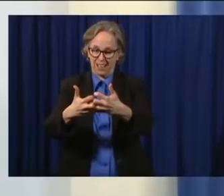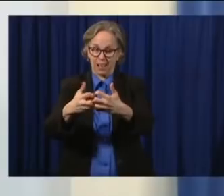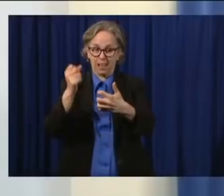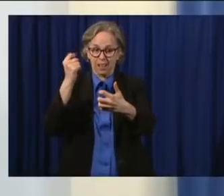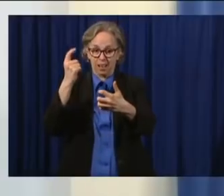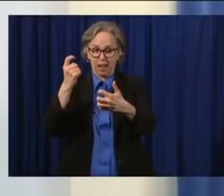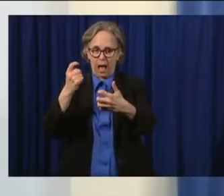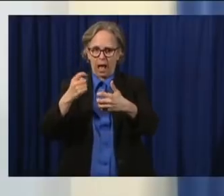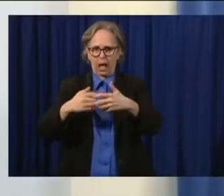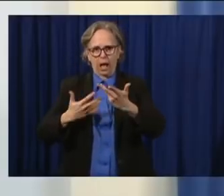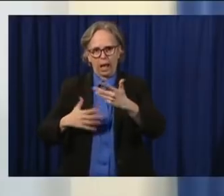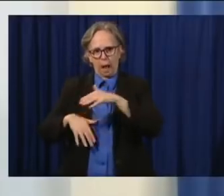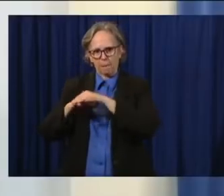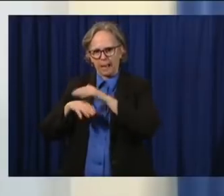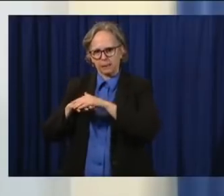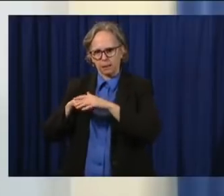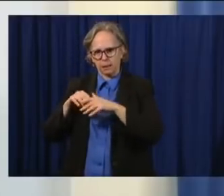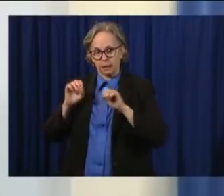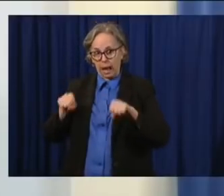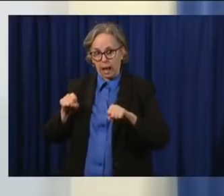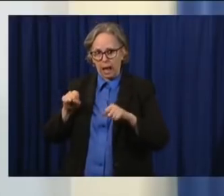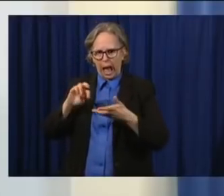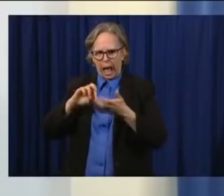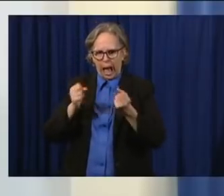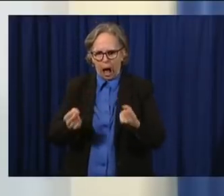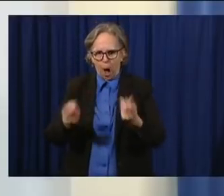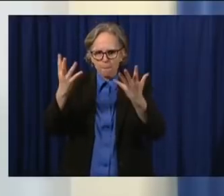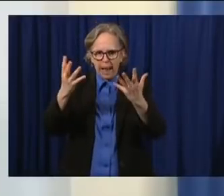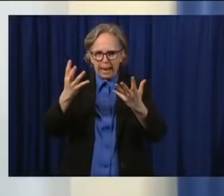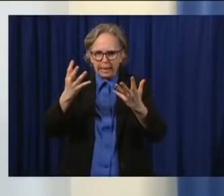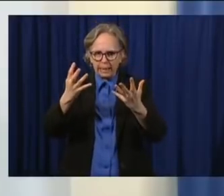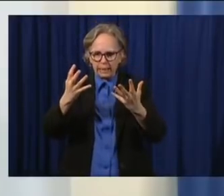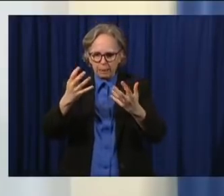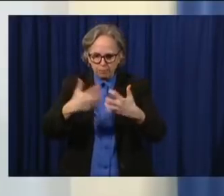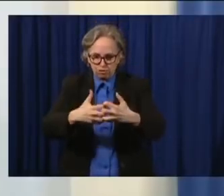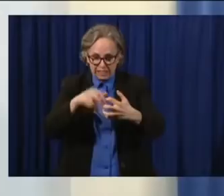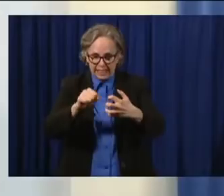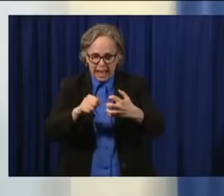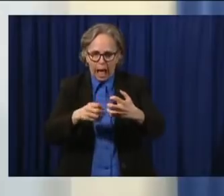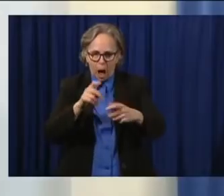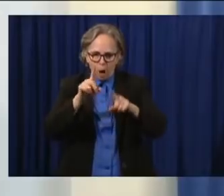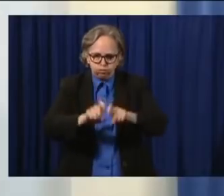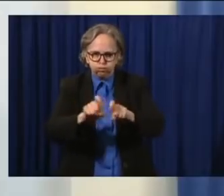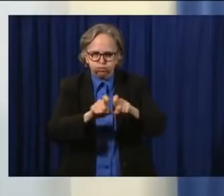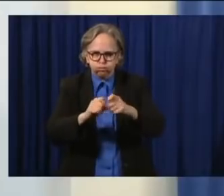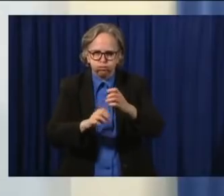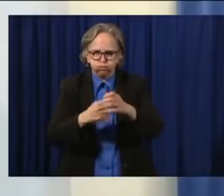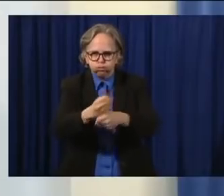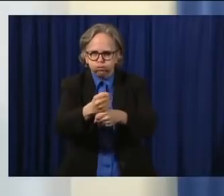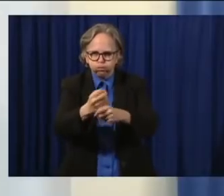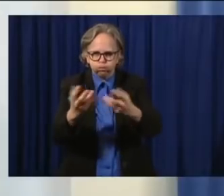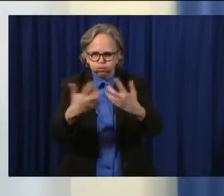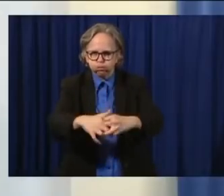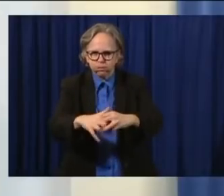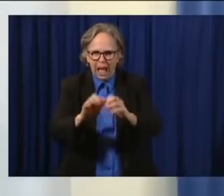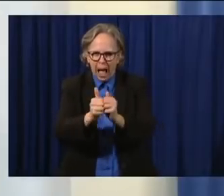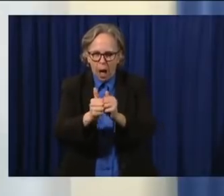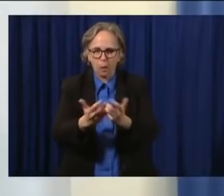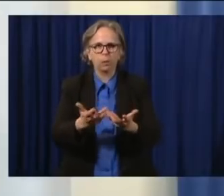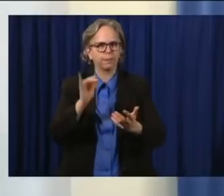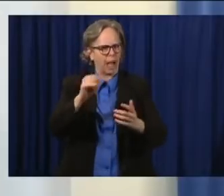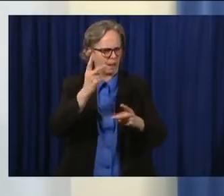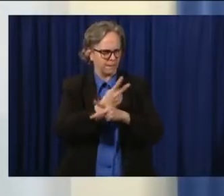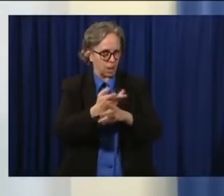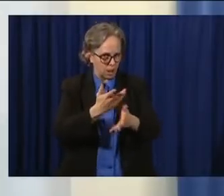factory listed what you can do. What I've come to understand, and there's a whole team that's doing this, so I don't want to speak on their behalf. These are the